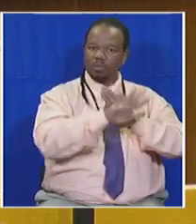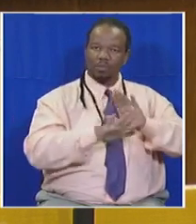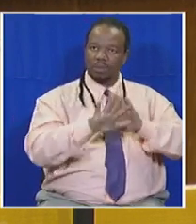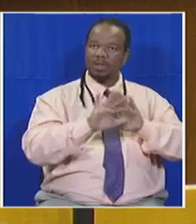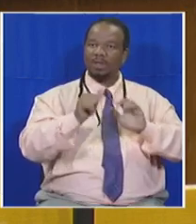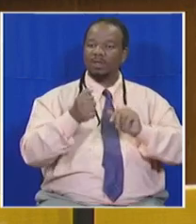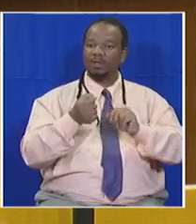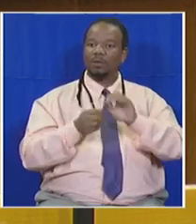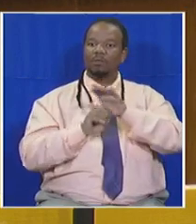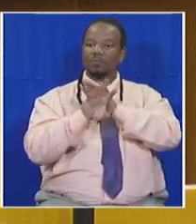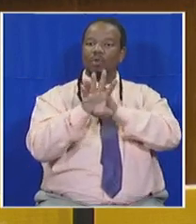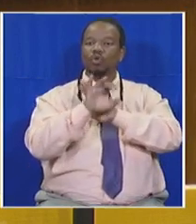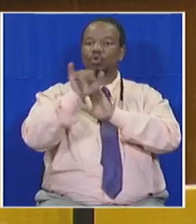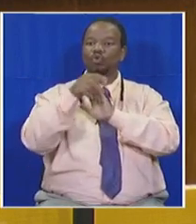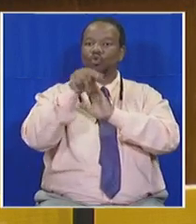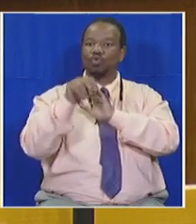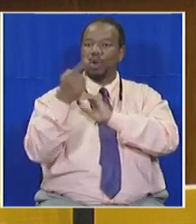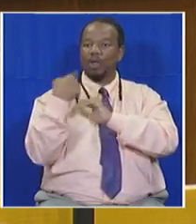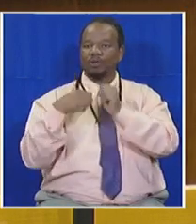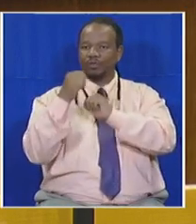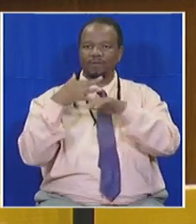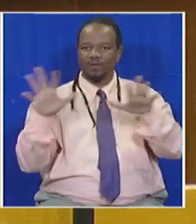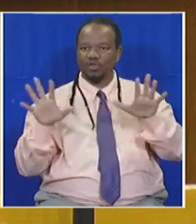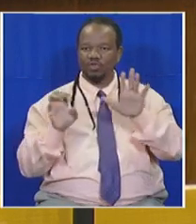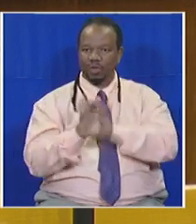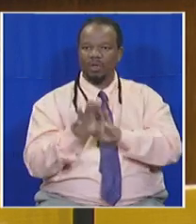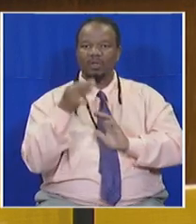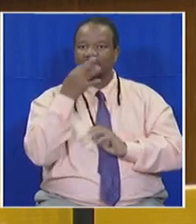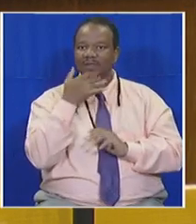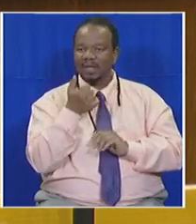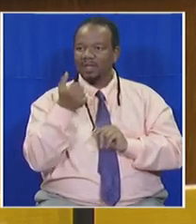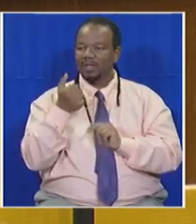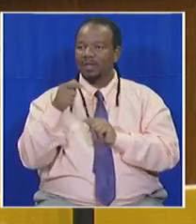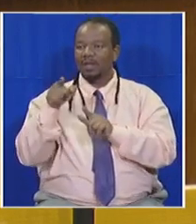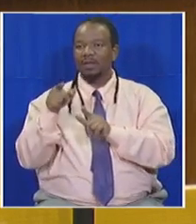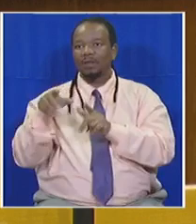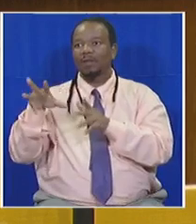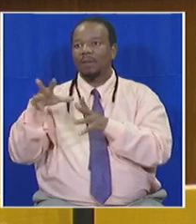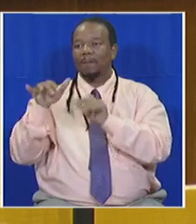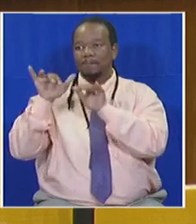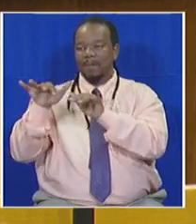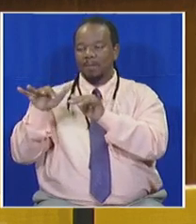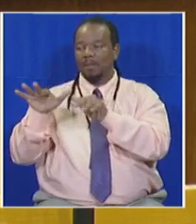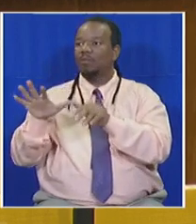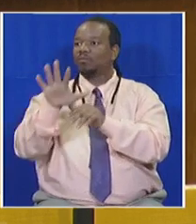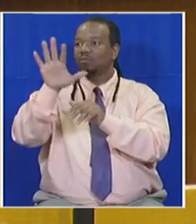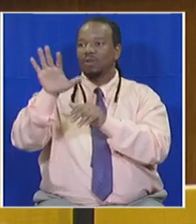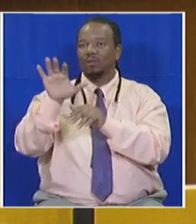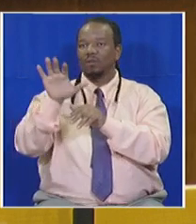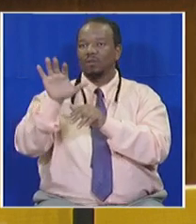June last year, confirms that the national household population has increased